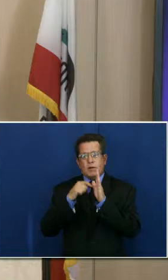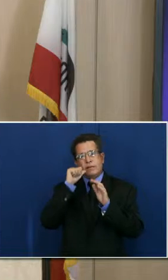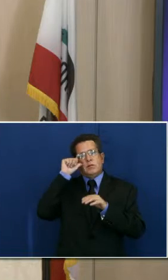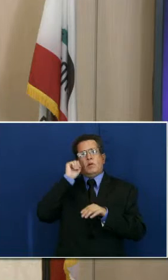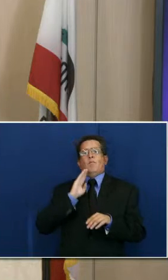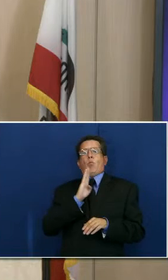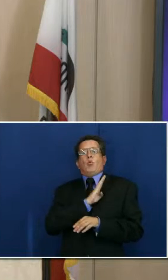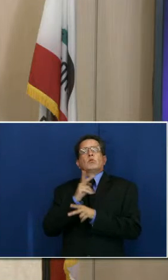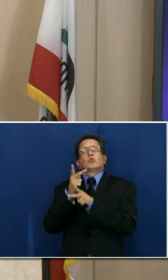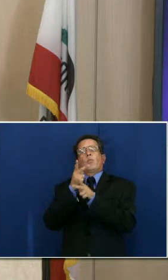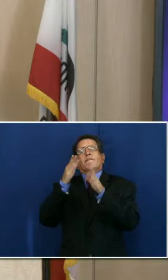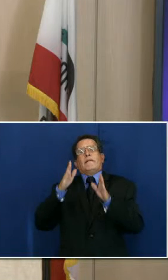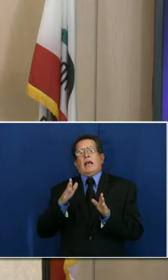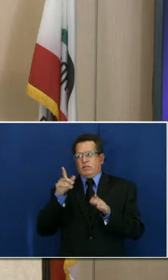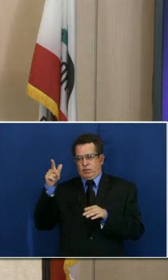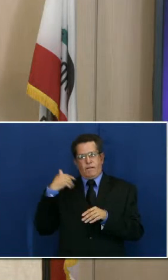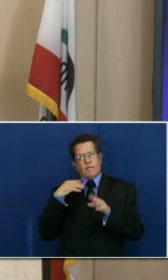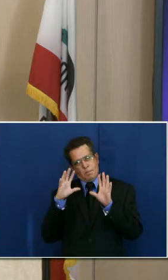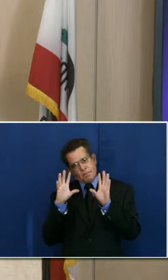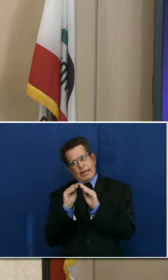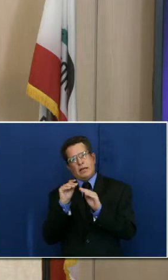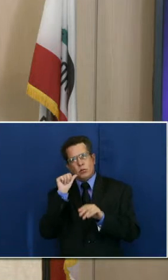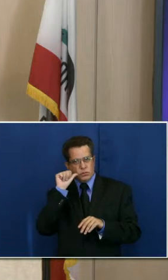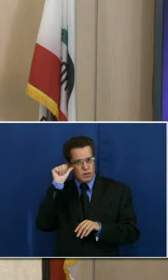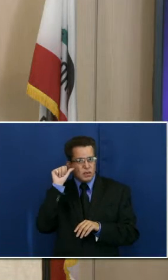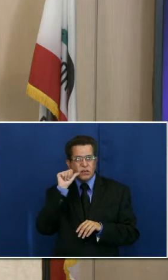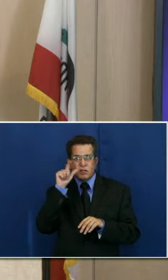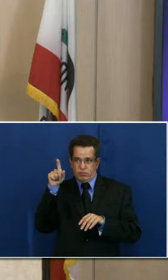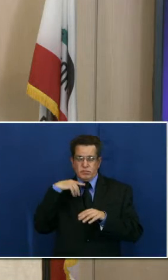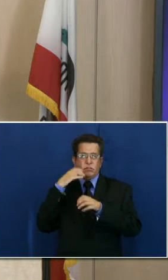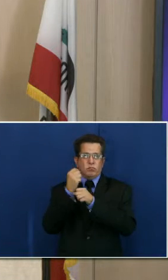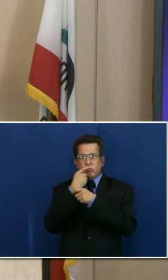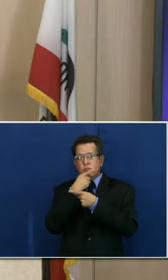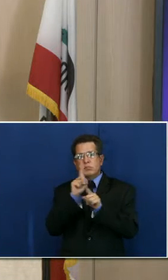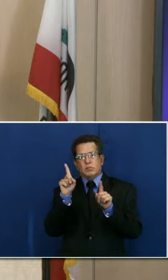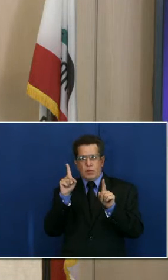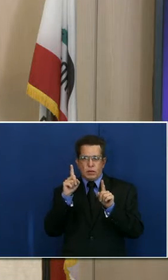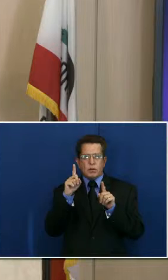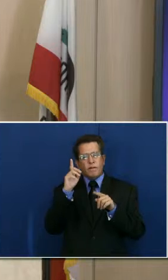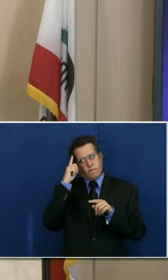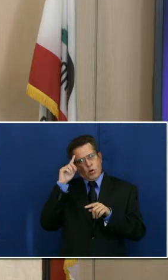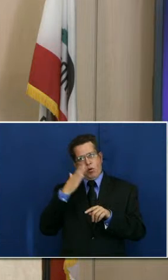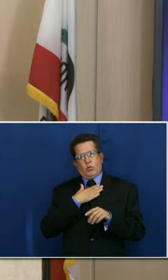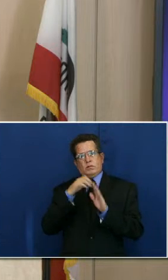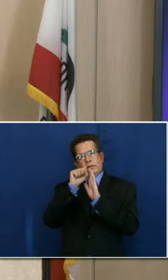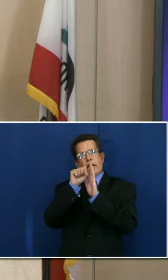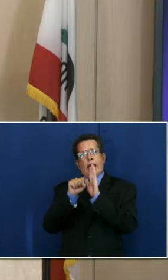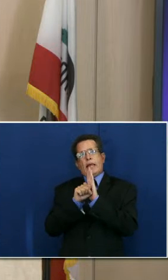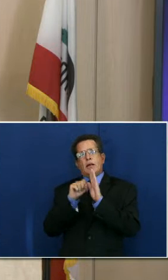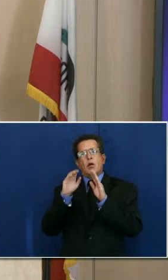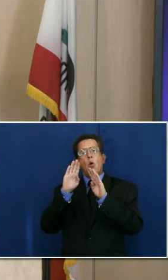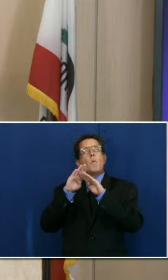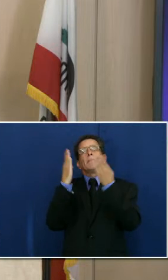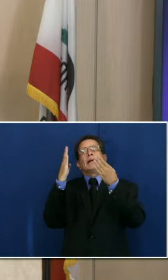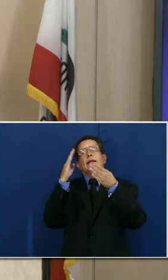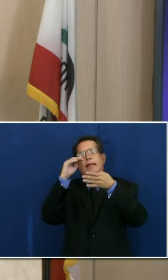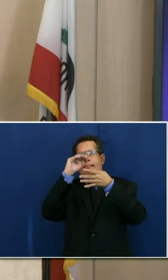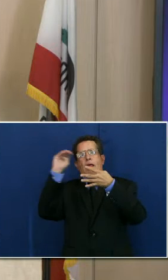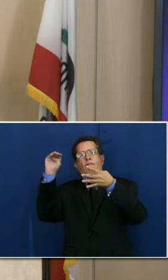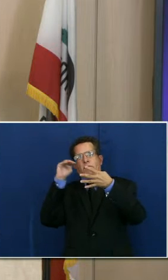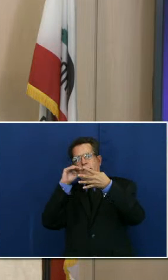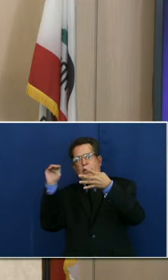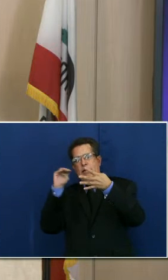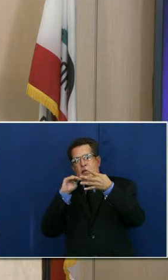Board of Supervisors held its regular meeting, and we received an update on our status of our state reopening tiers. The